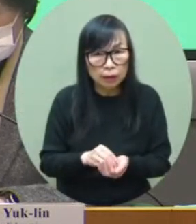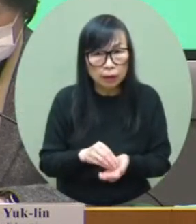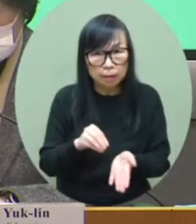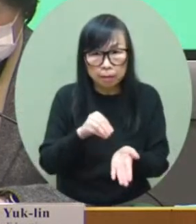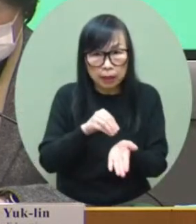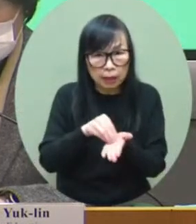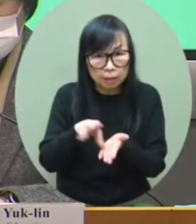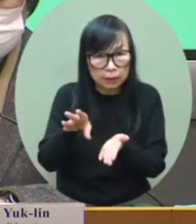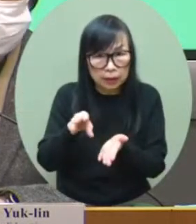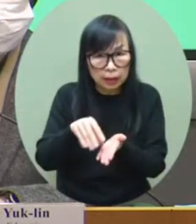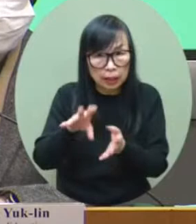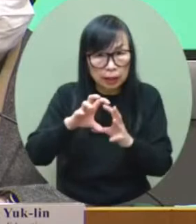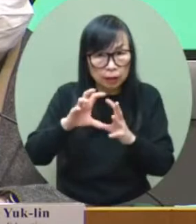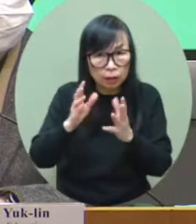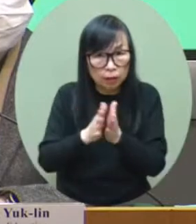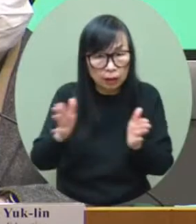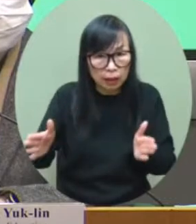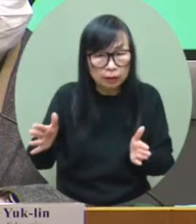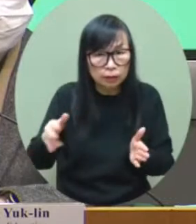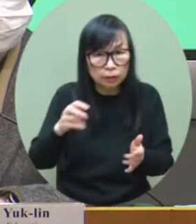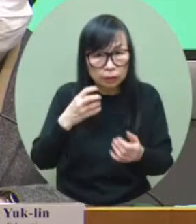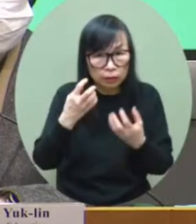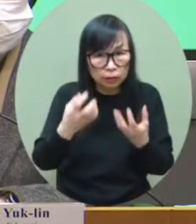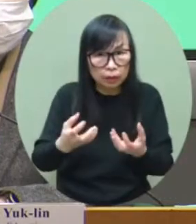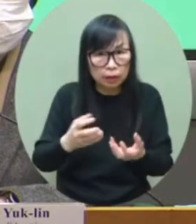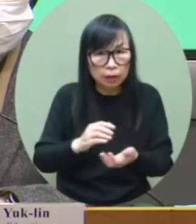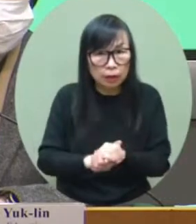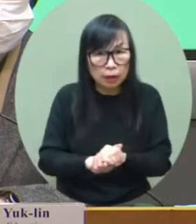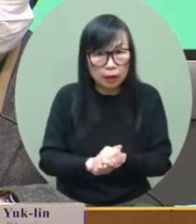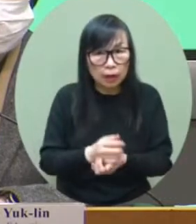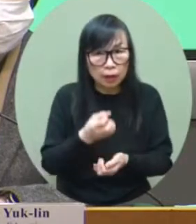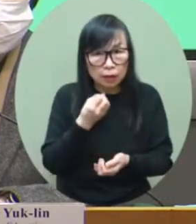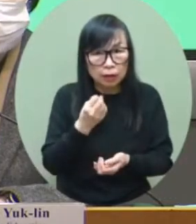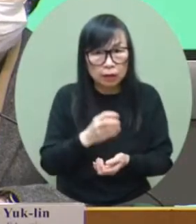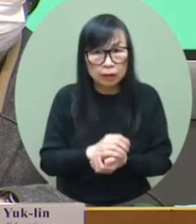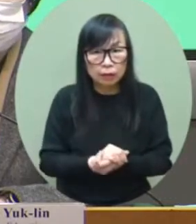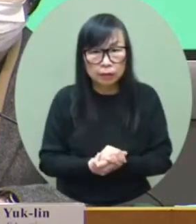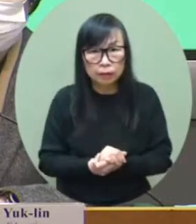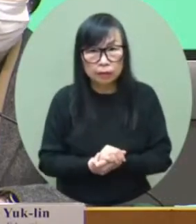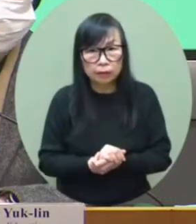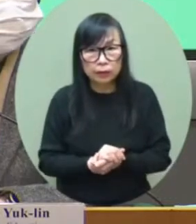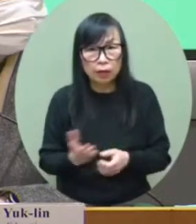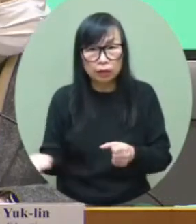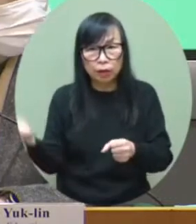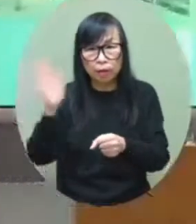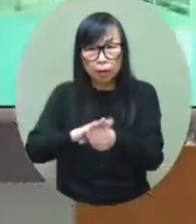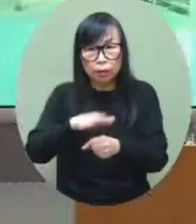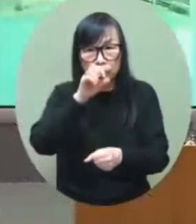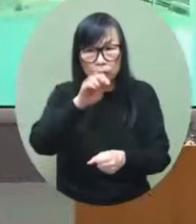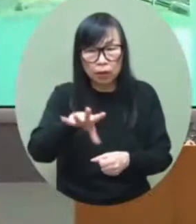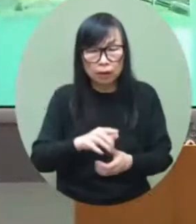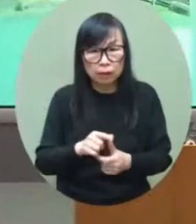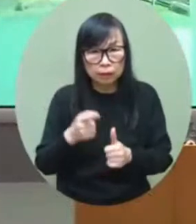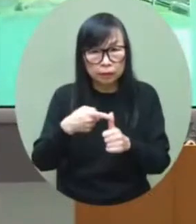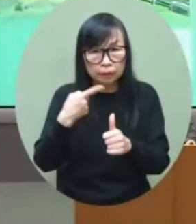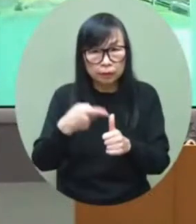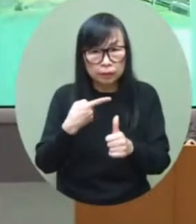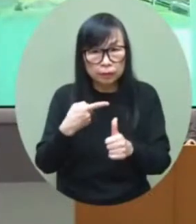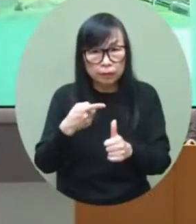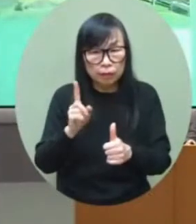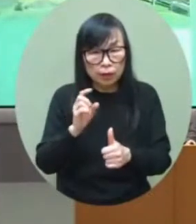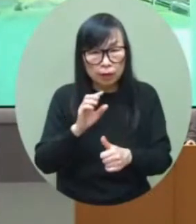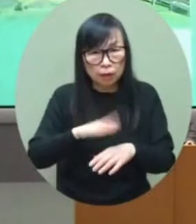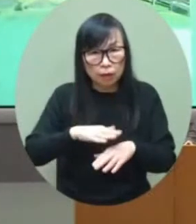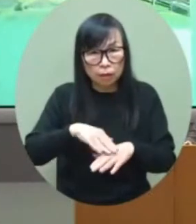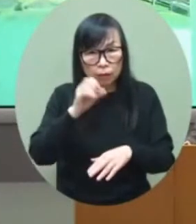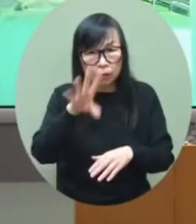improvements and enhancements. So it's really not a question about doing independent inquiry at any particular stage.